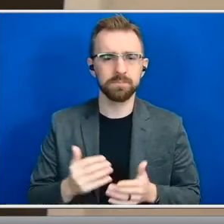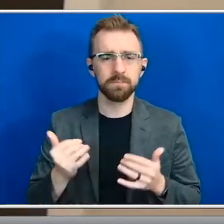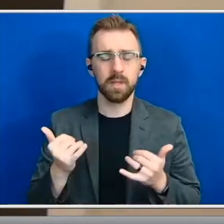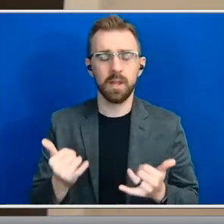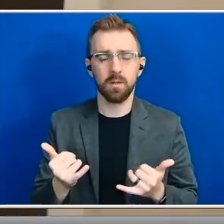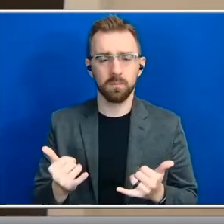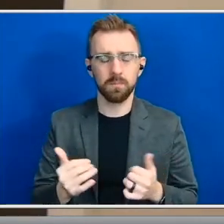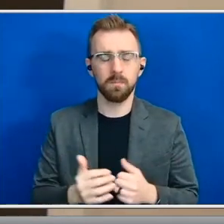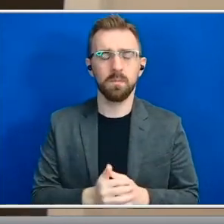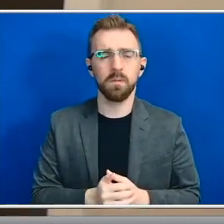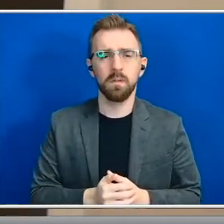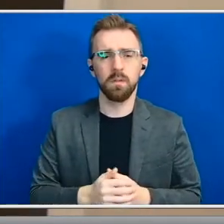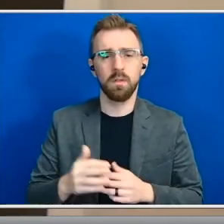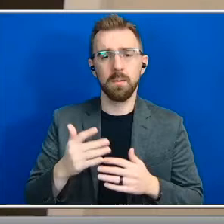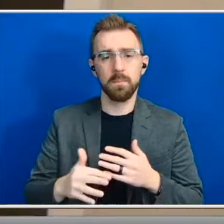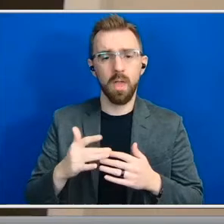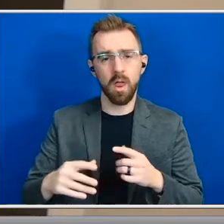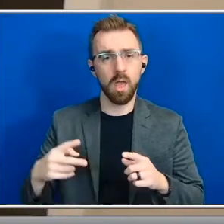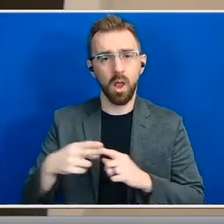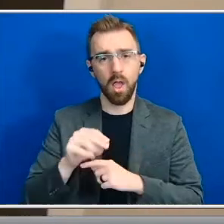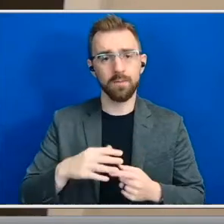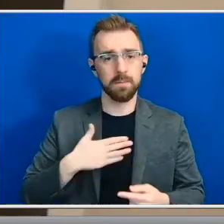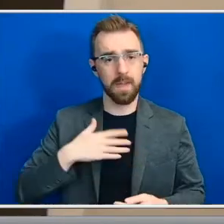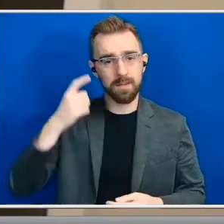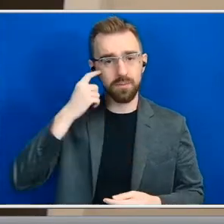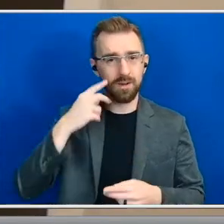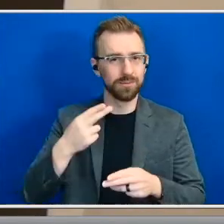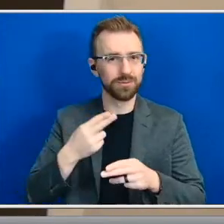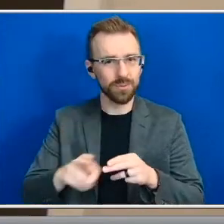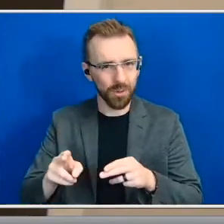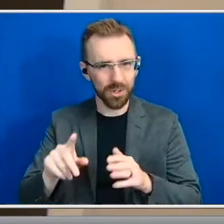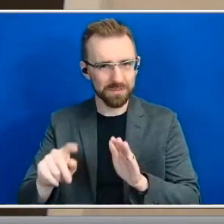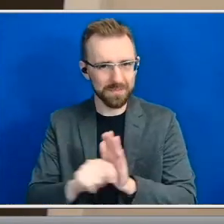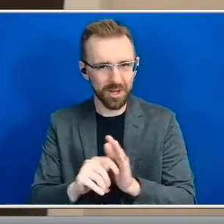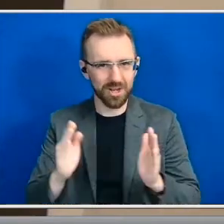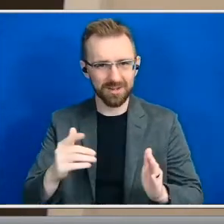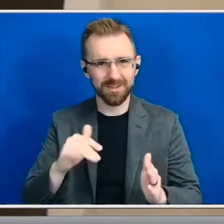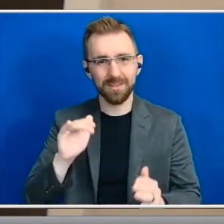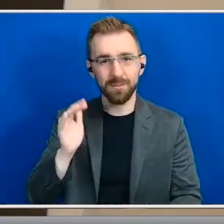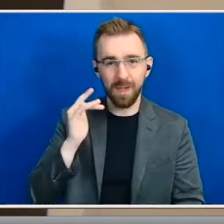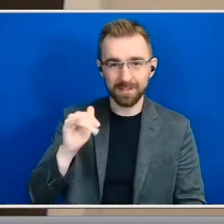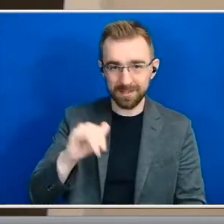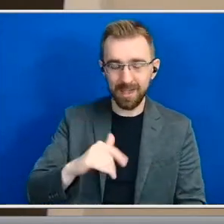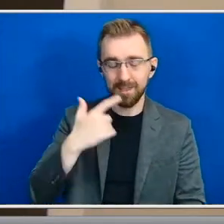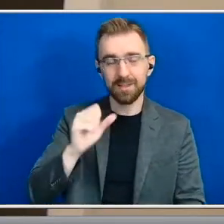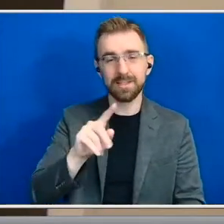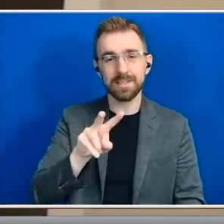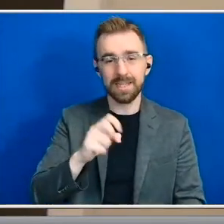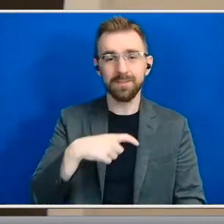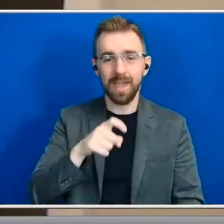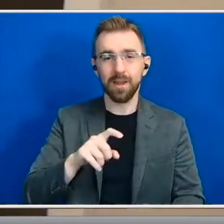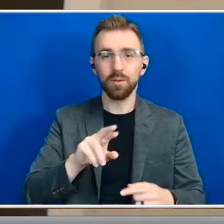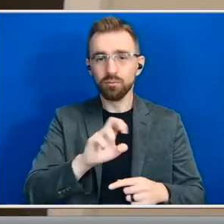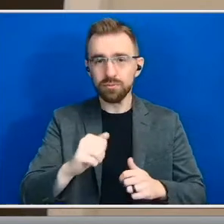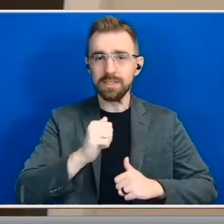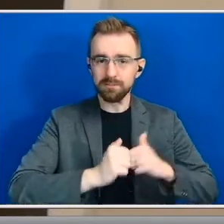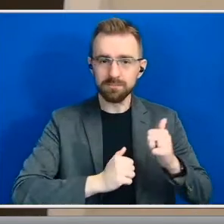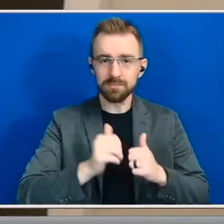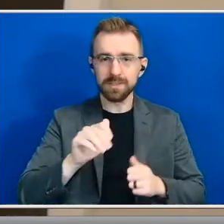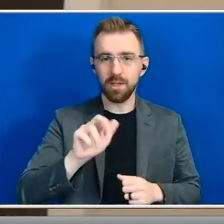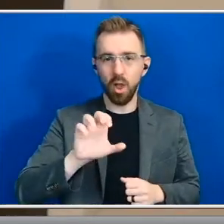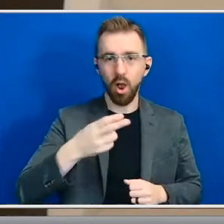The blood being cut off to my brain was a much shorter period of time, and that's because with Steve, we had to reconstruct his arch. He